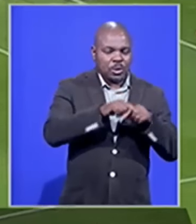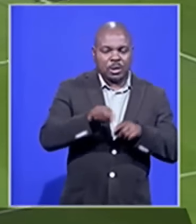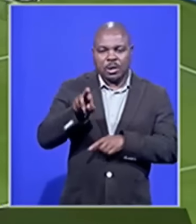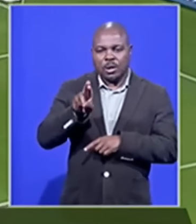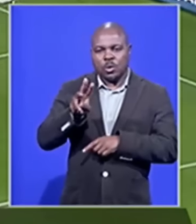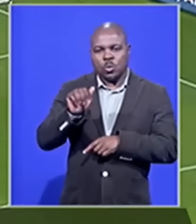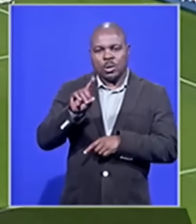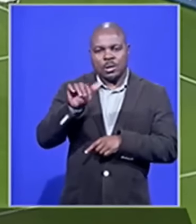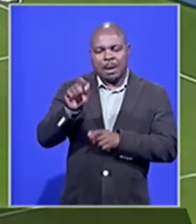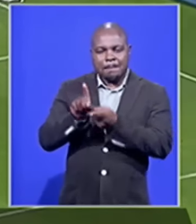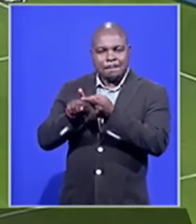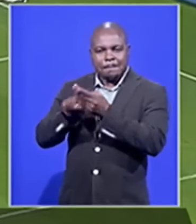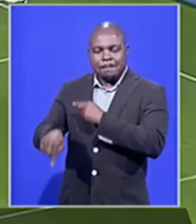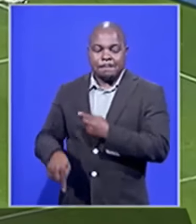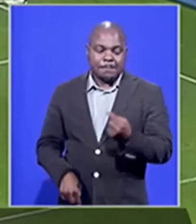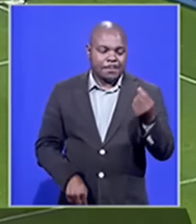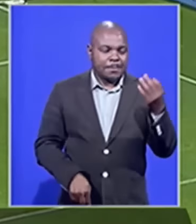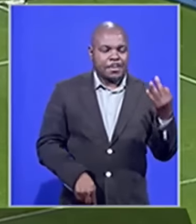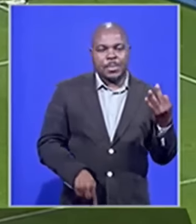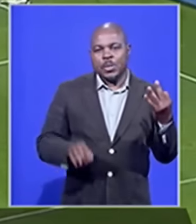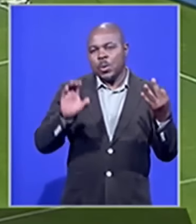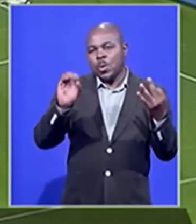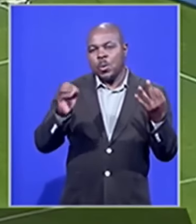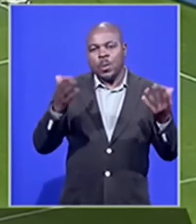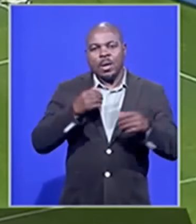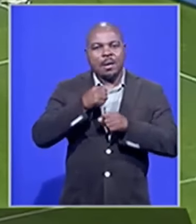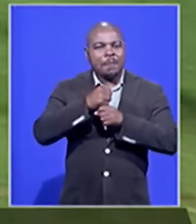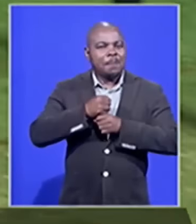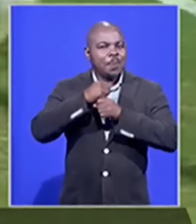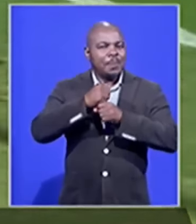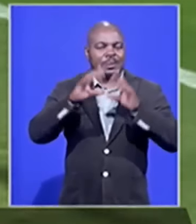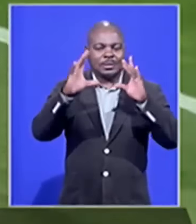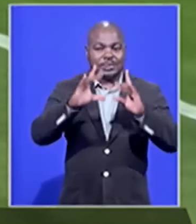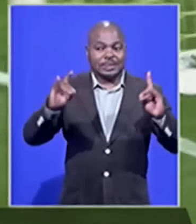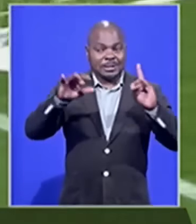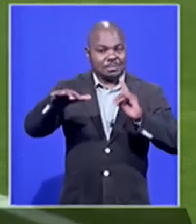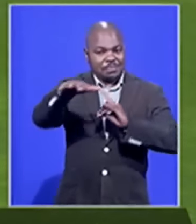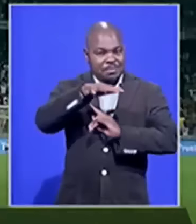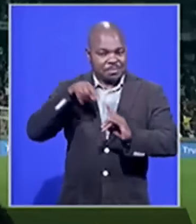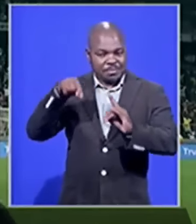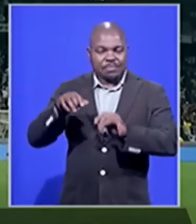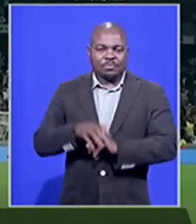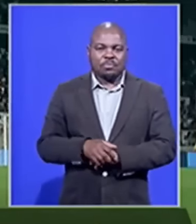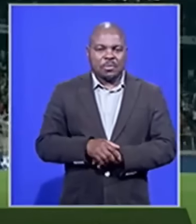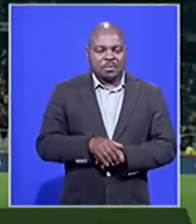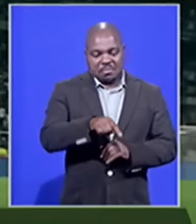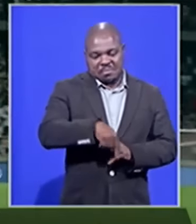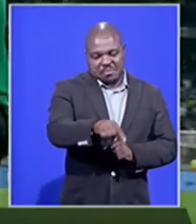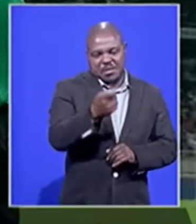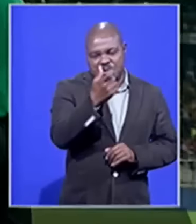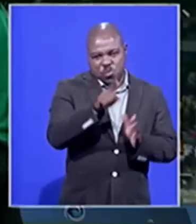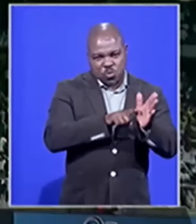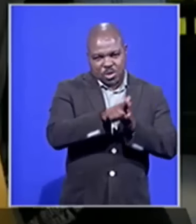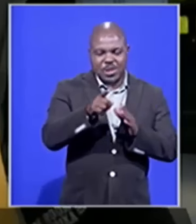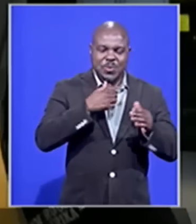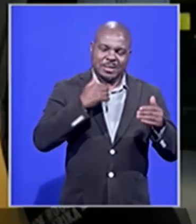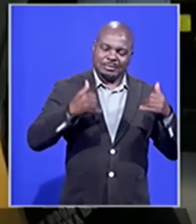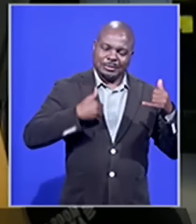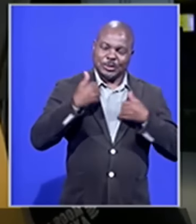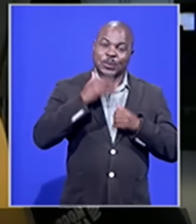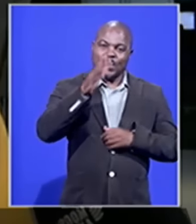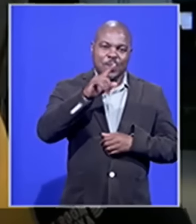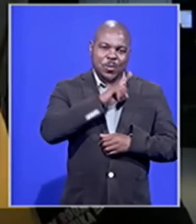ka dintlha tse 3-0 stadiumong sa Mbombela. We are going to enjoy a few weeks of this qualification, and